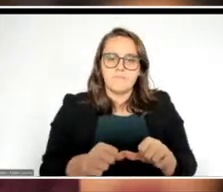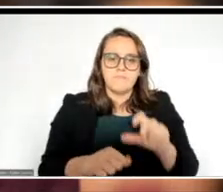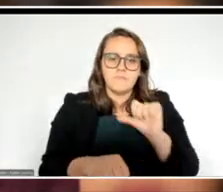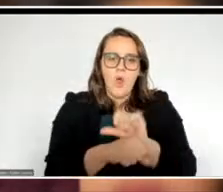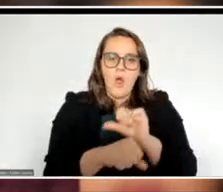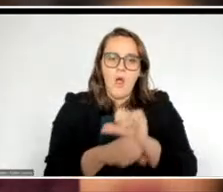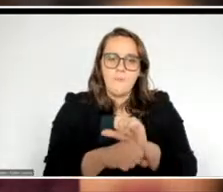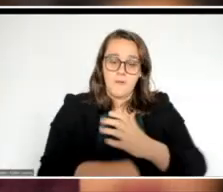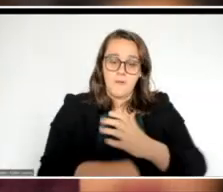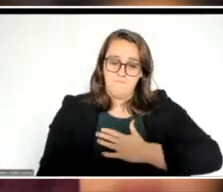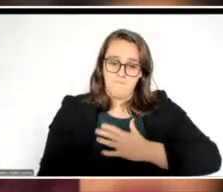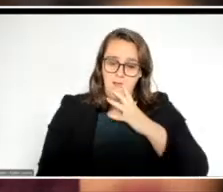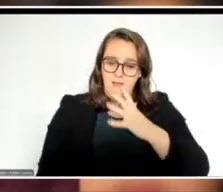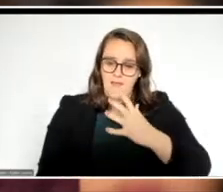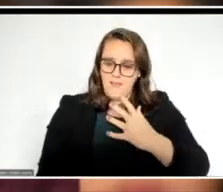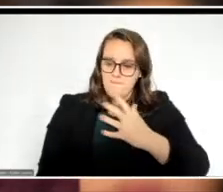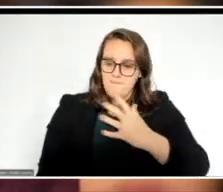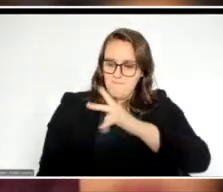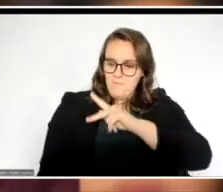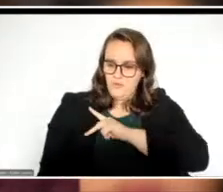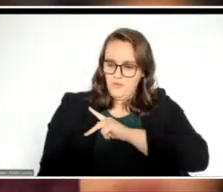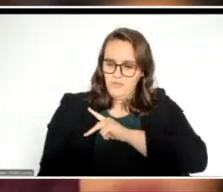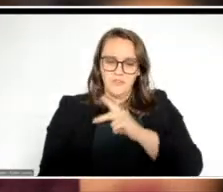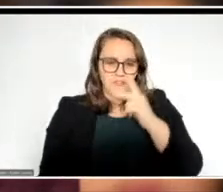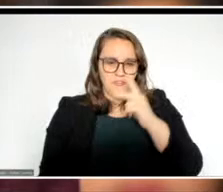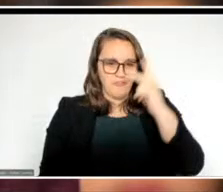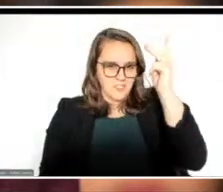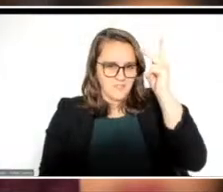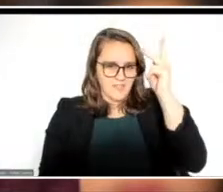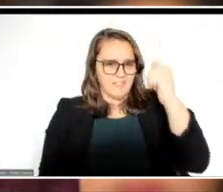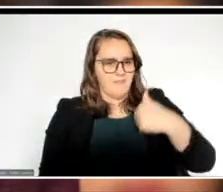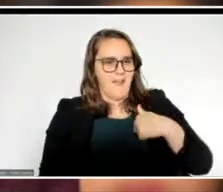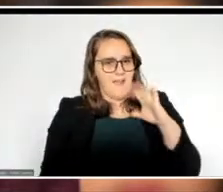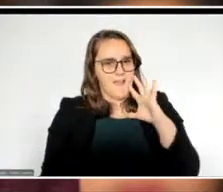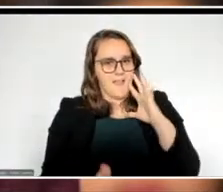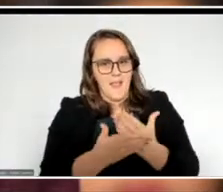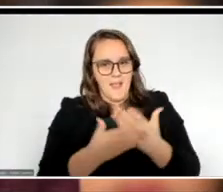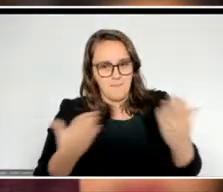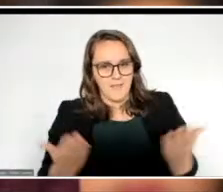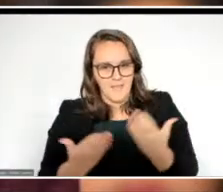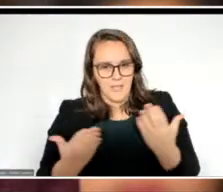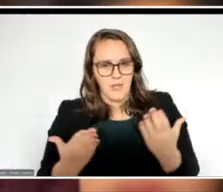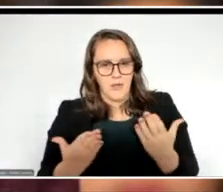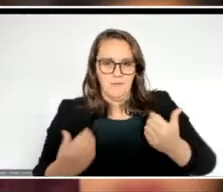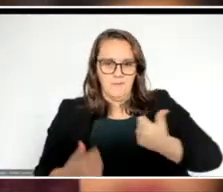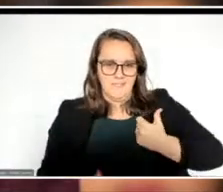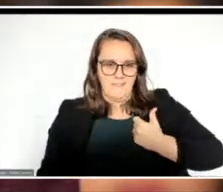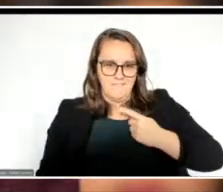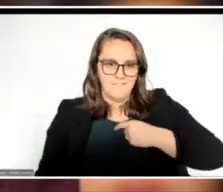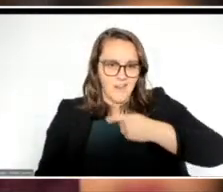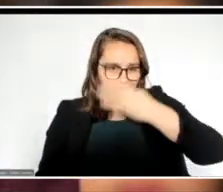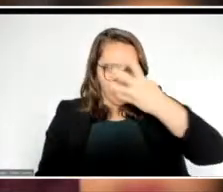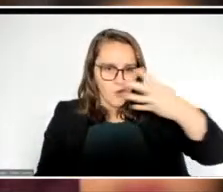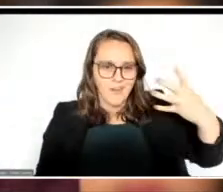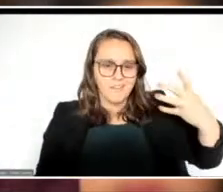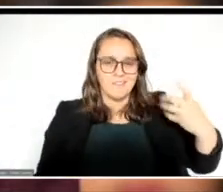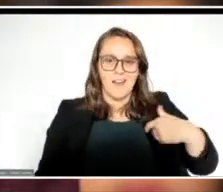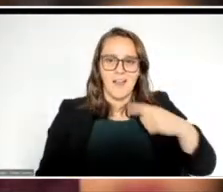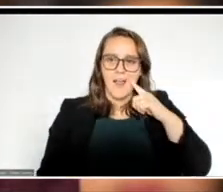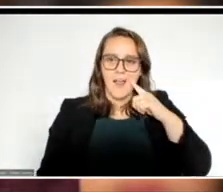as an immigrant to this country. I believe in this country. I believe in a peaceful transfer of power. I believe in